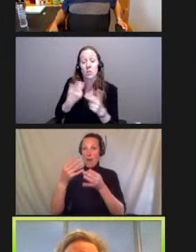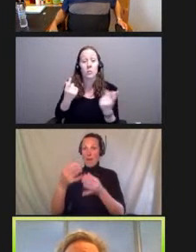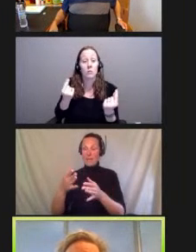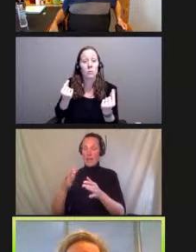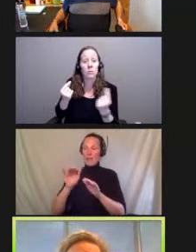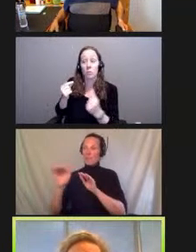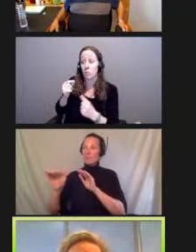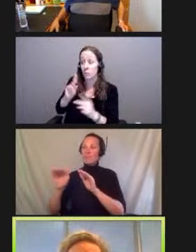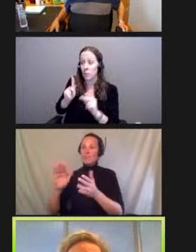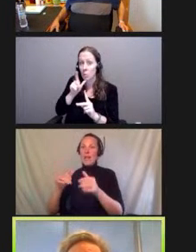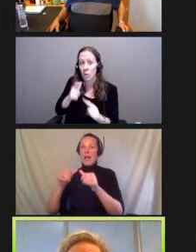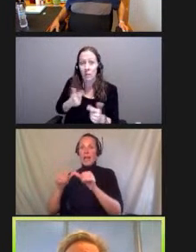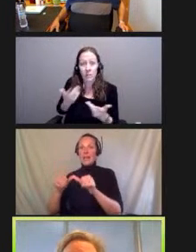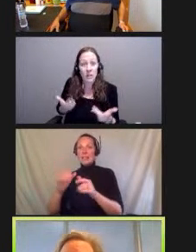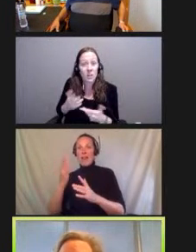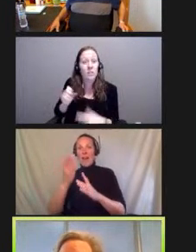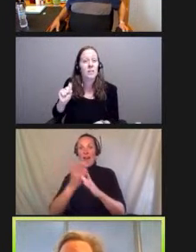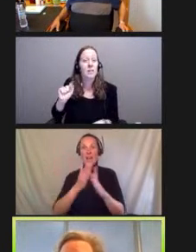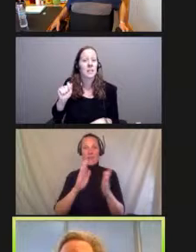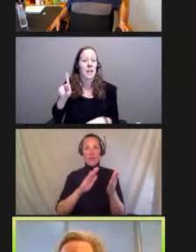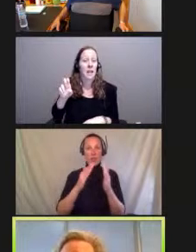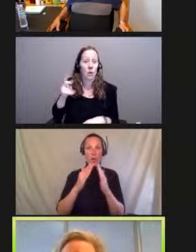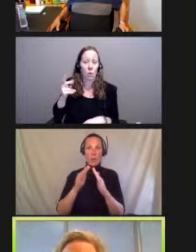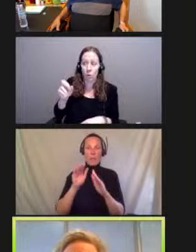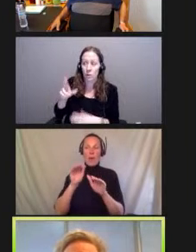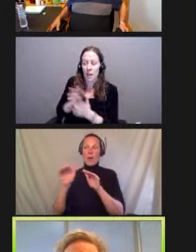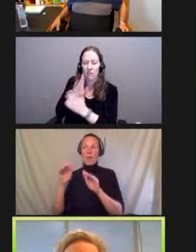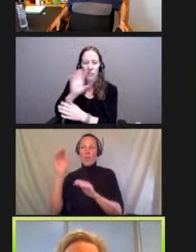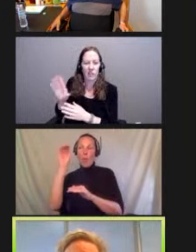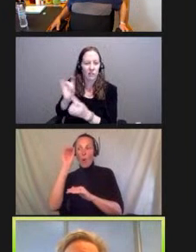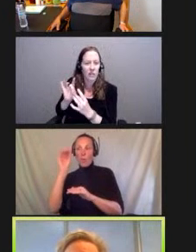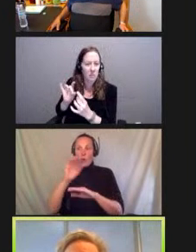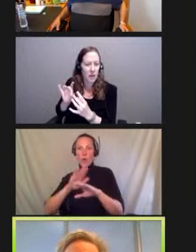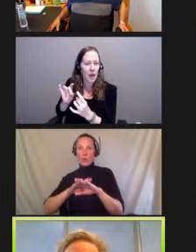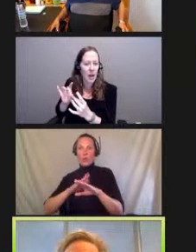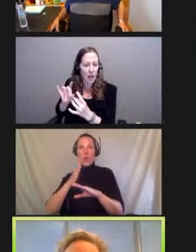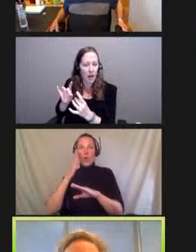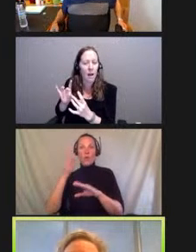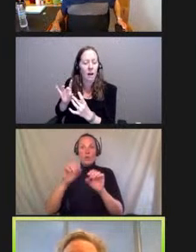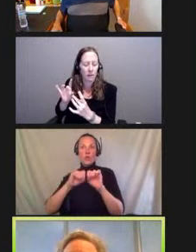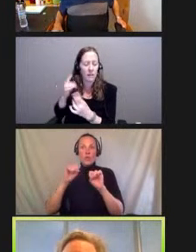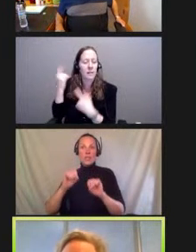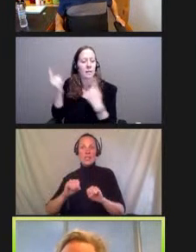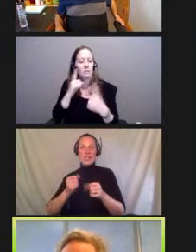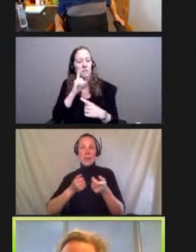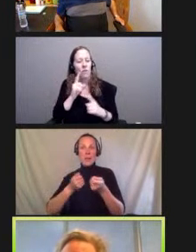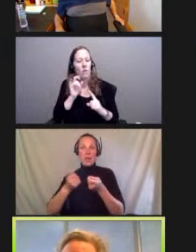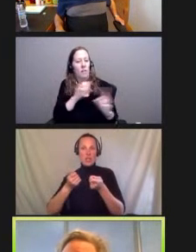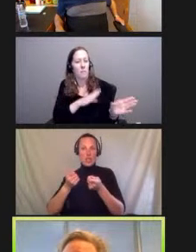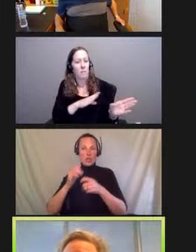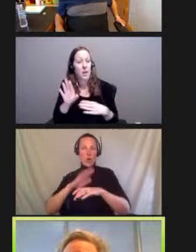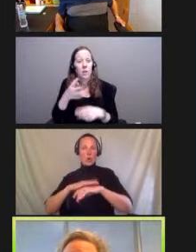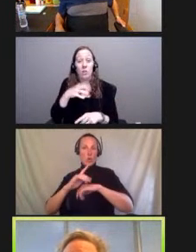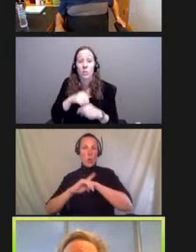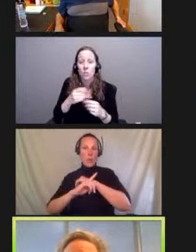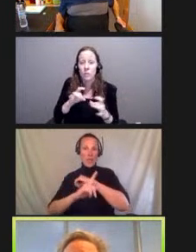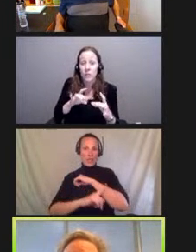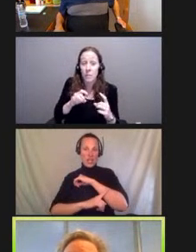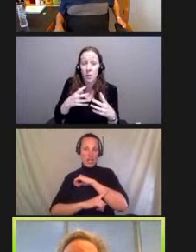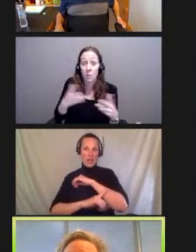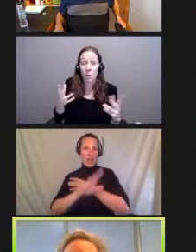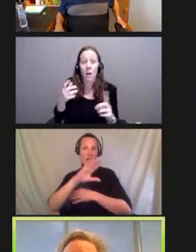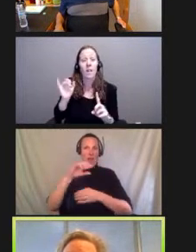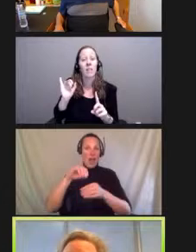community stakeholders on the future waste management systems being considered for the waste plan, including feedback that will be used to